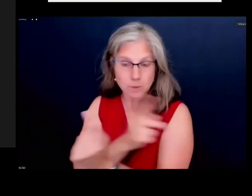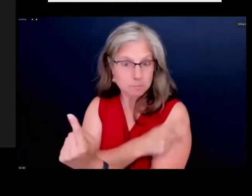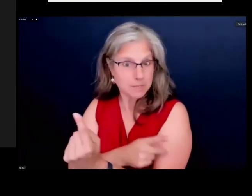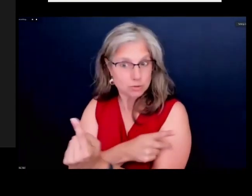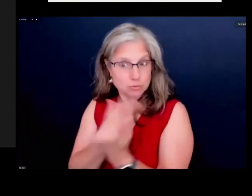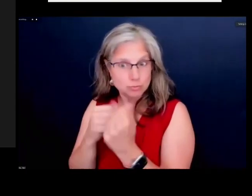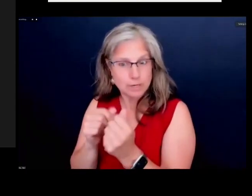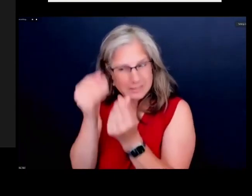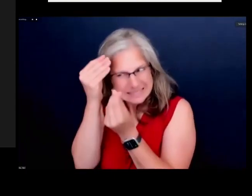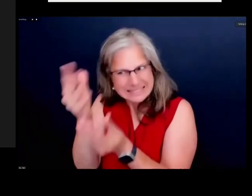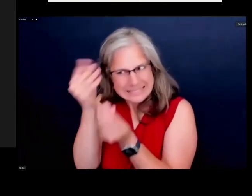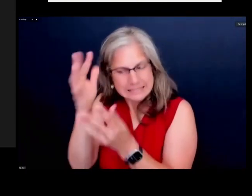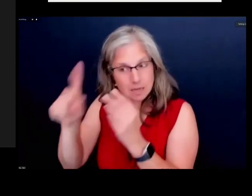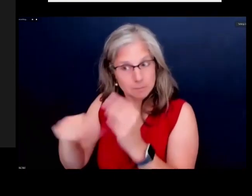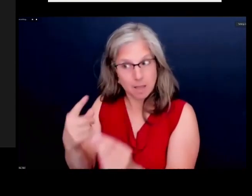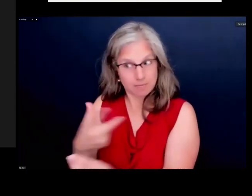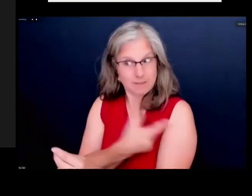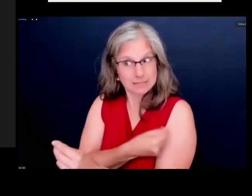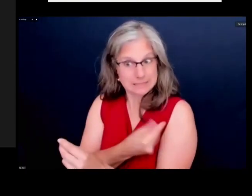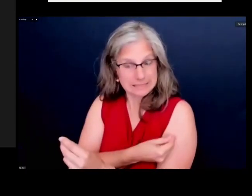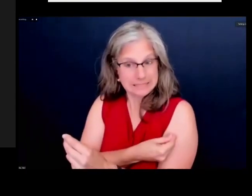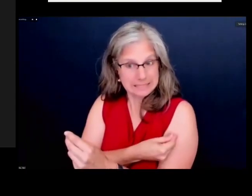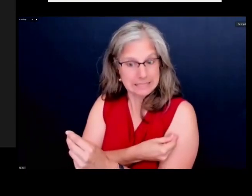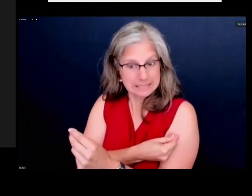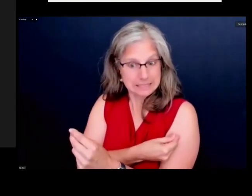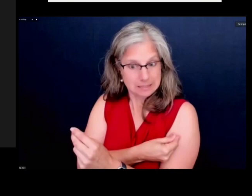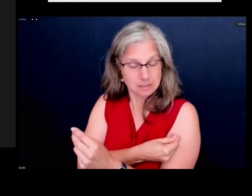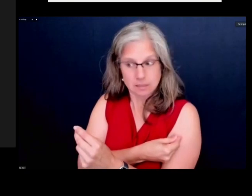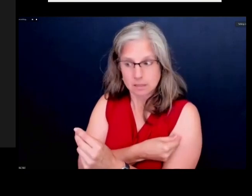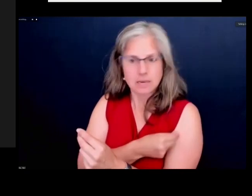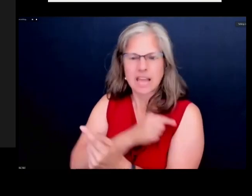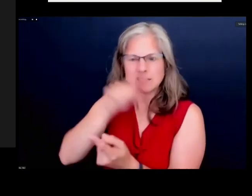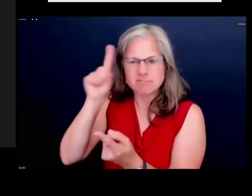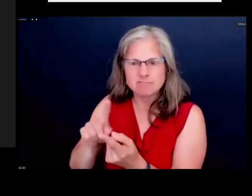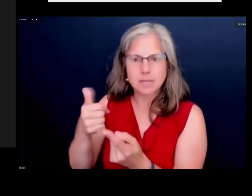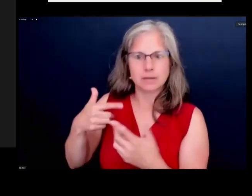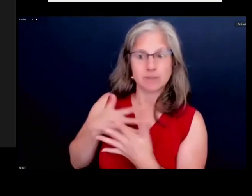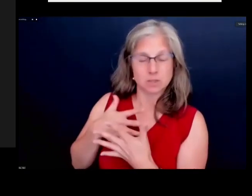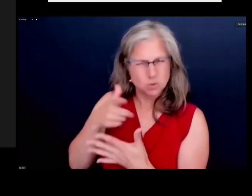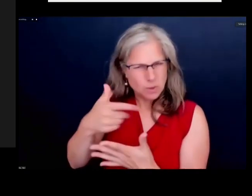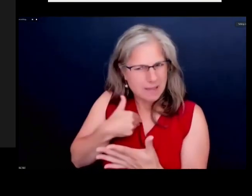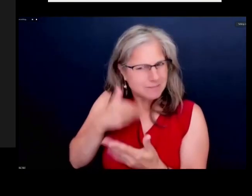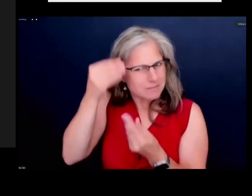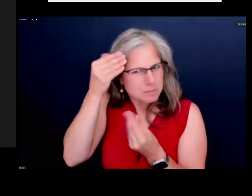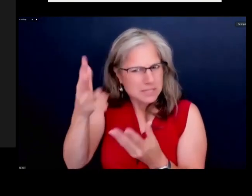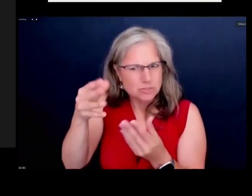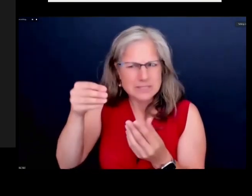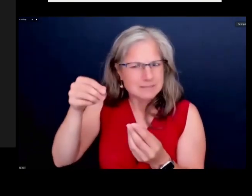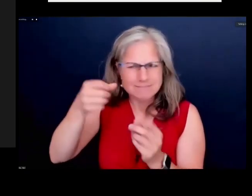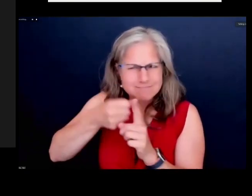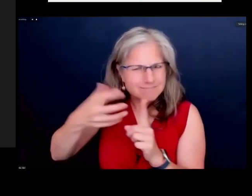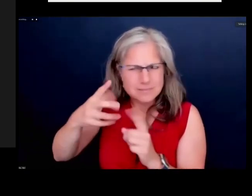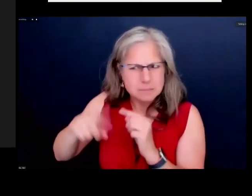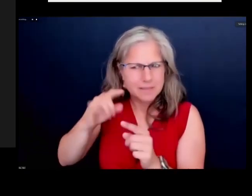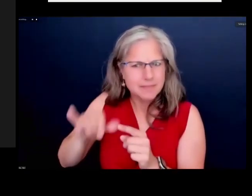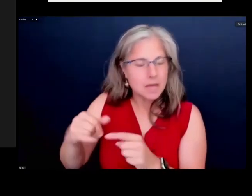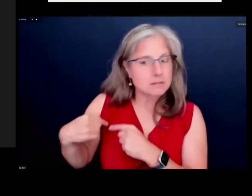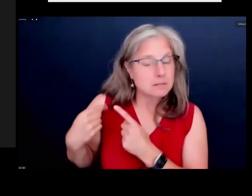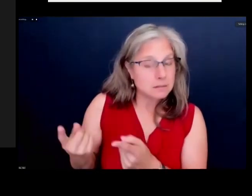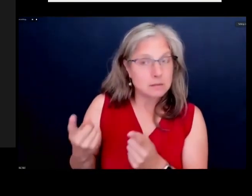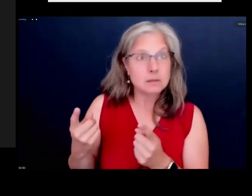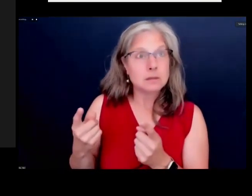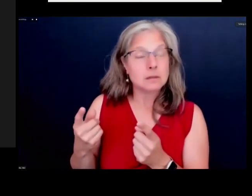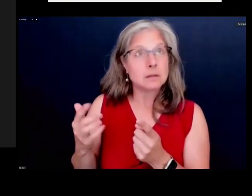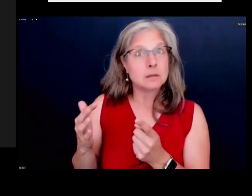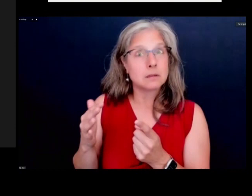communications with patients to try to inform them about the vaccine and allay any fears. Do you have any information on that so